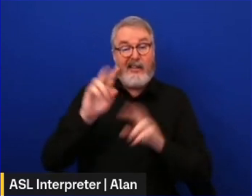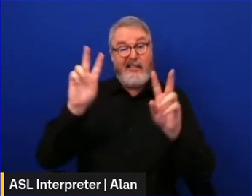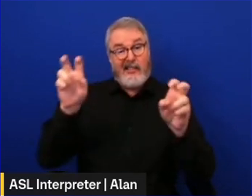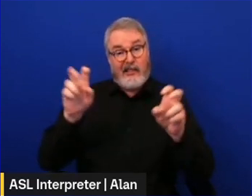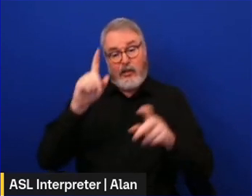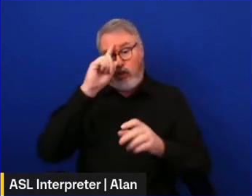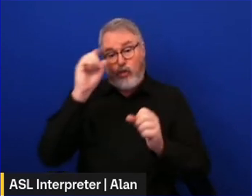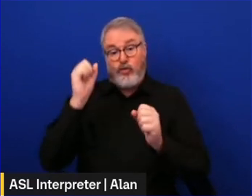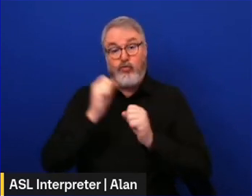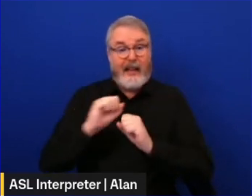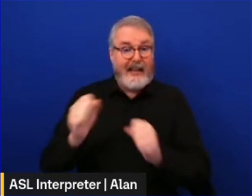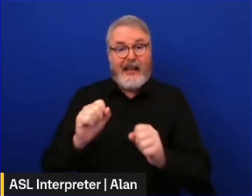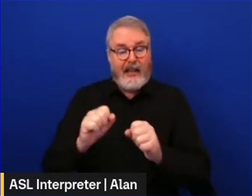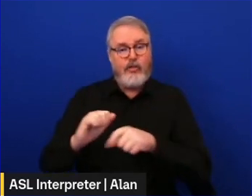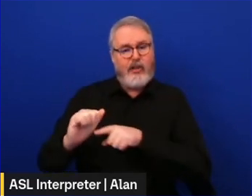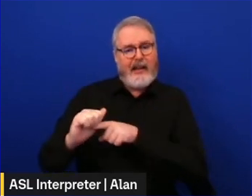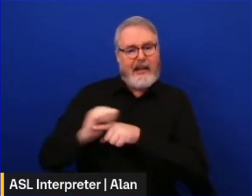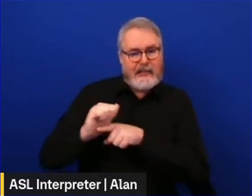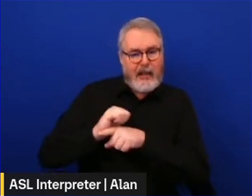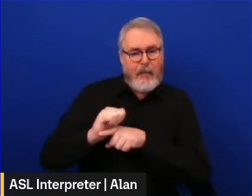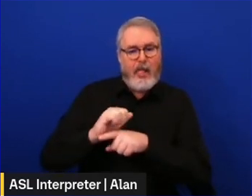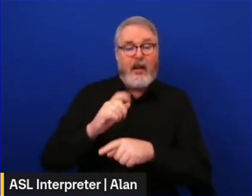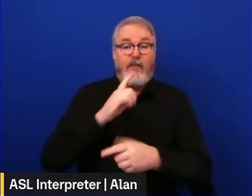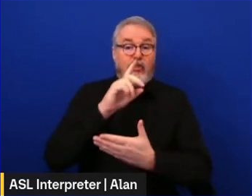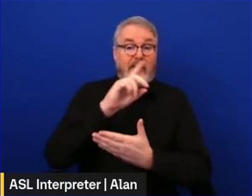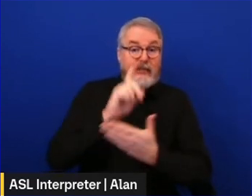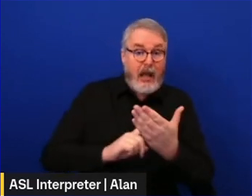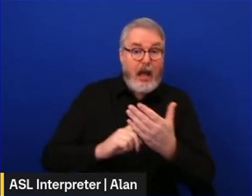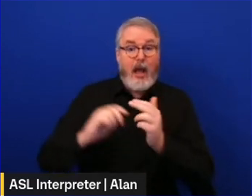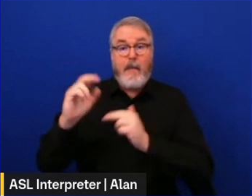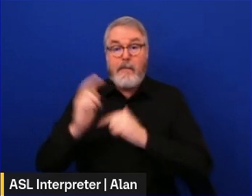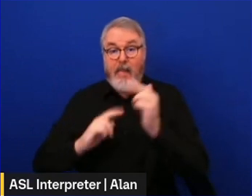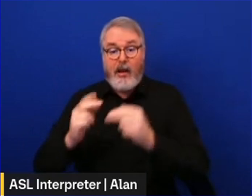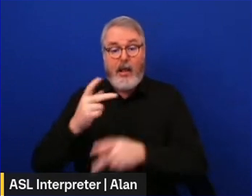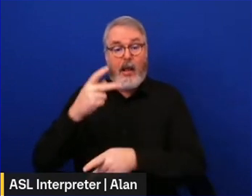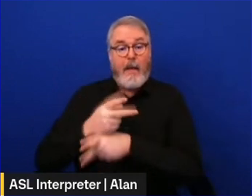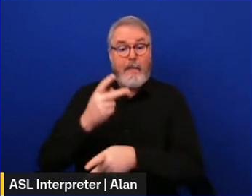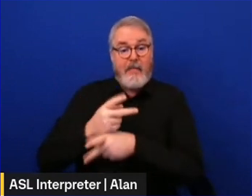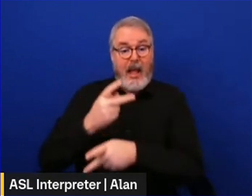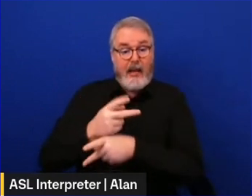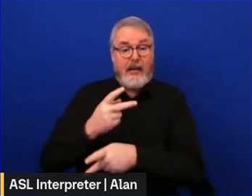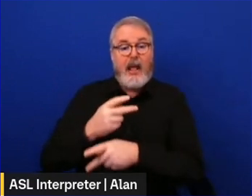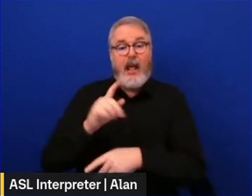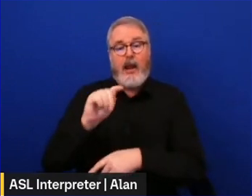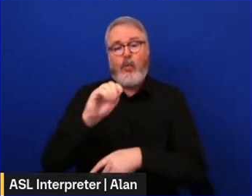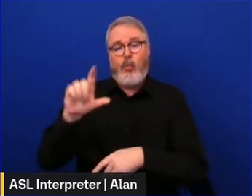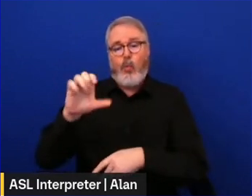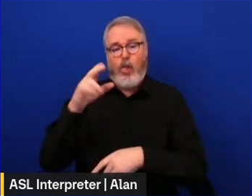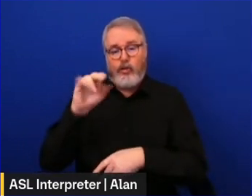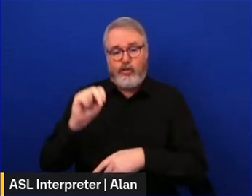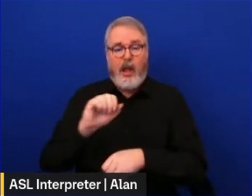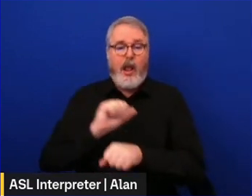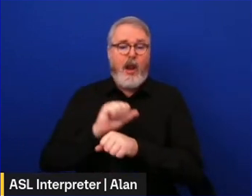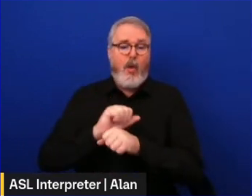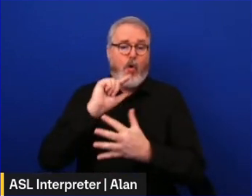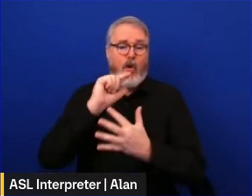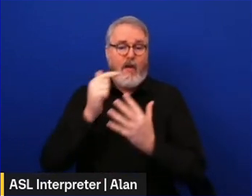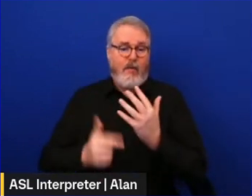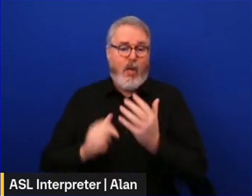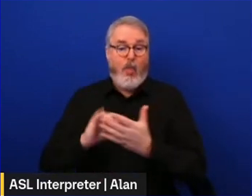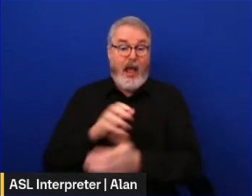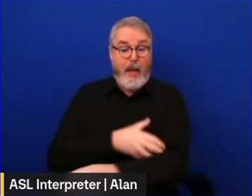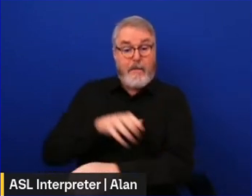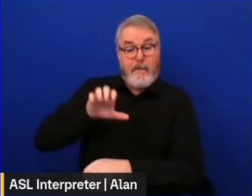strategic discipline of designing, building, and maintaining toolchains and workflow that empowers software engineering teams